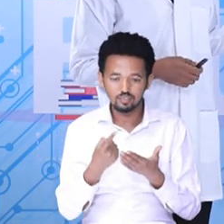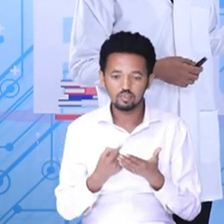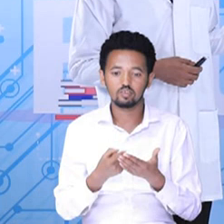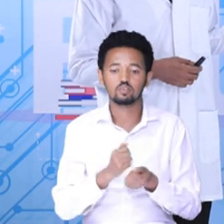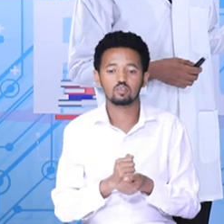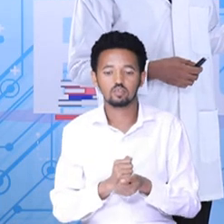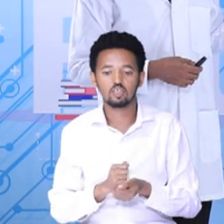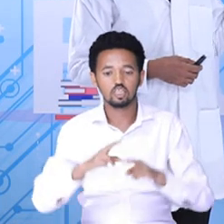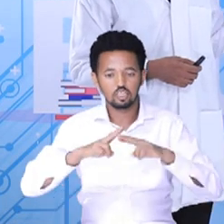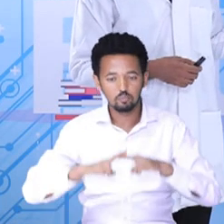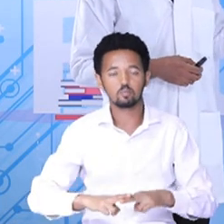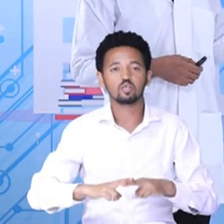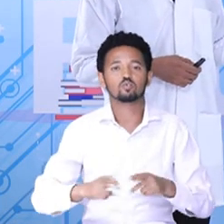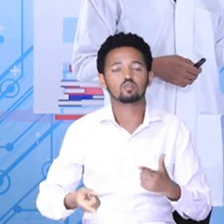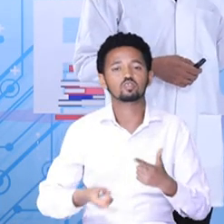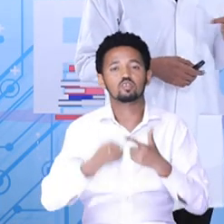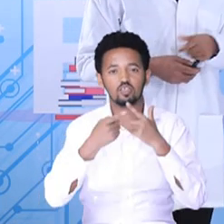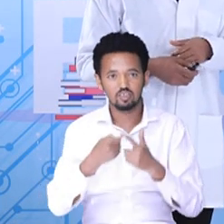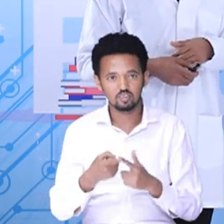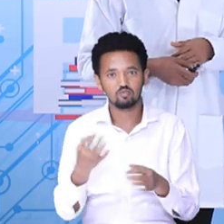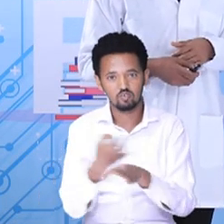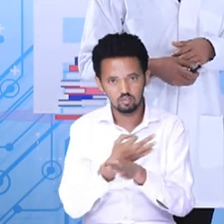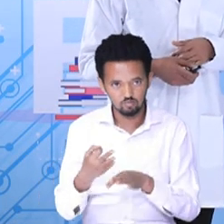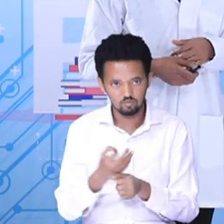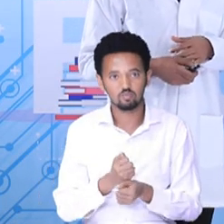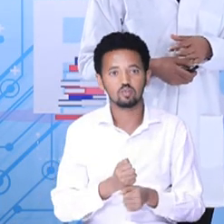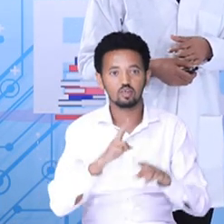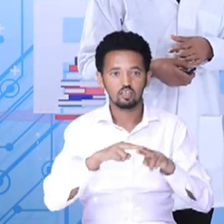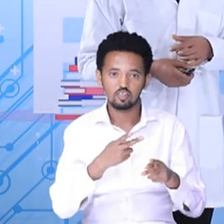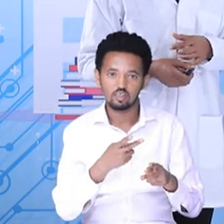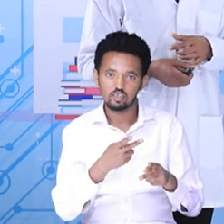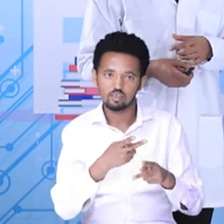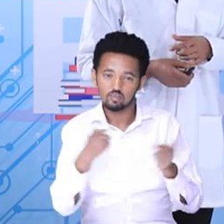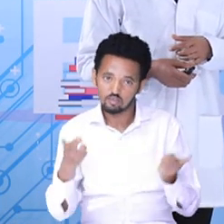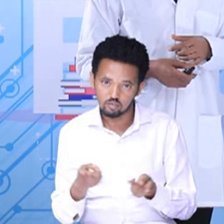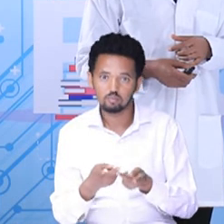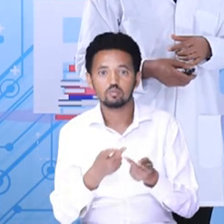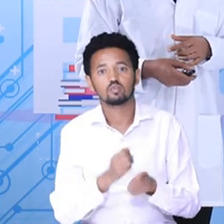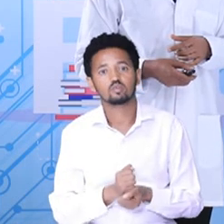categories depend on the second factor of settlements categorization.